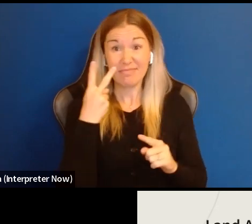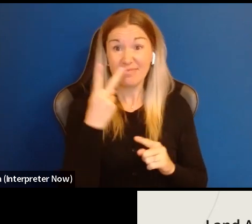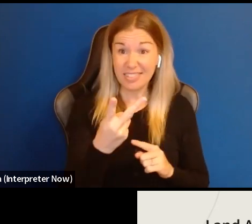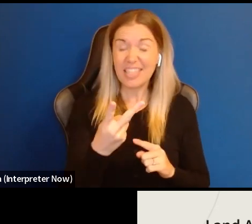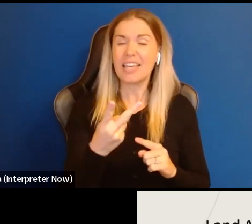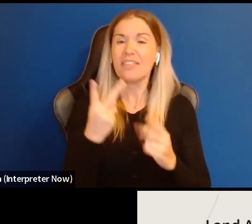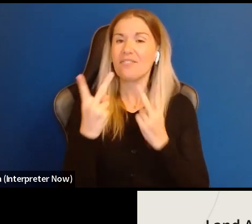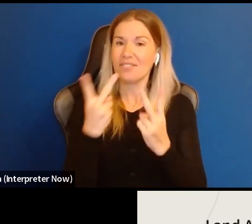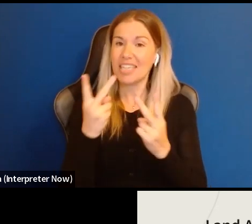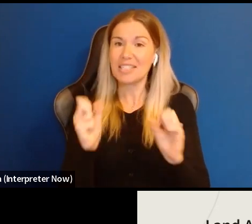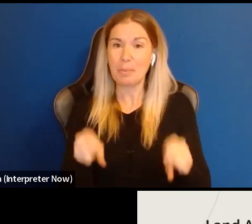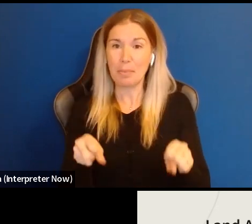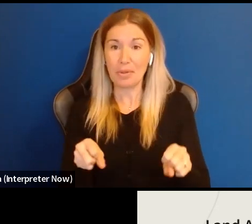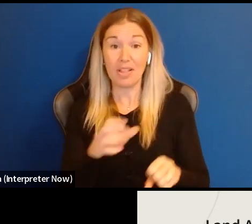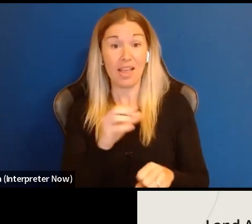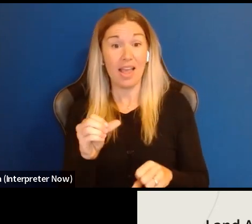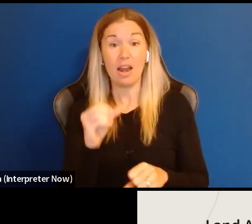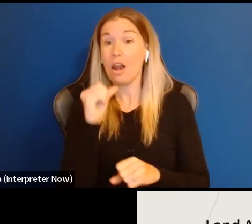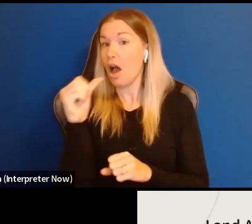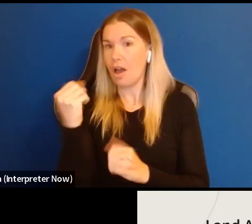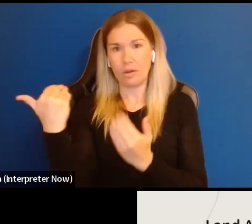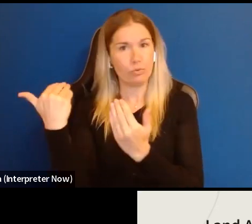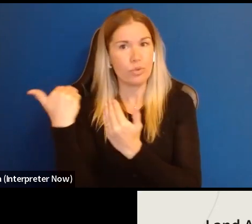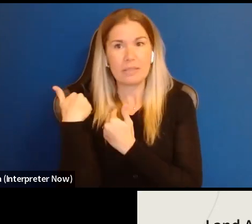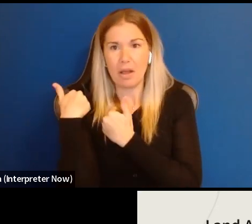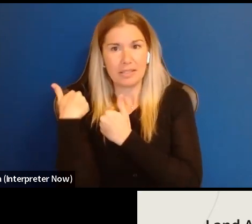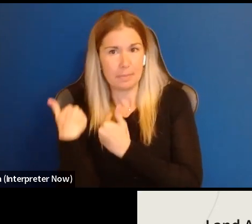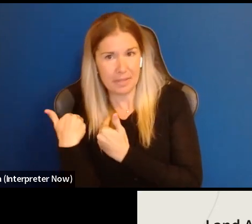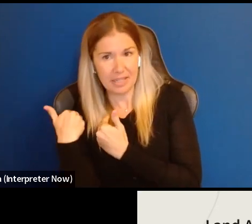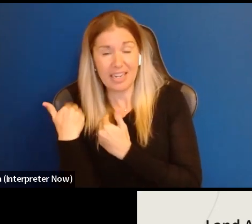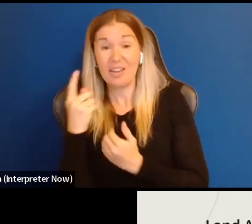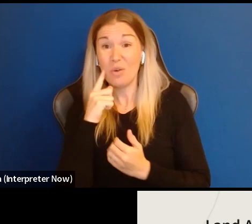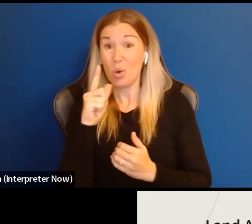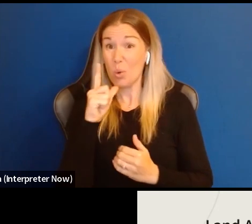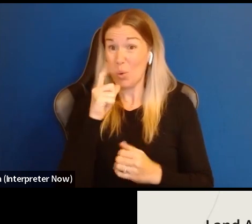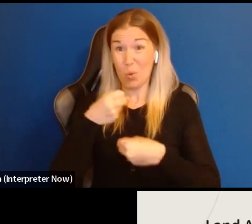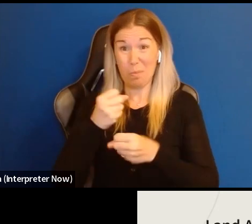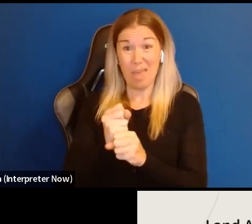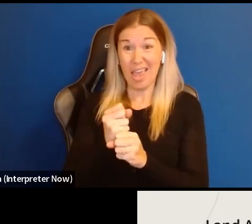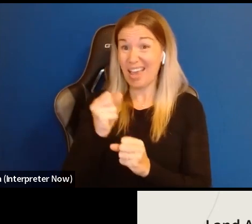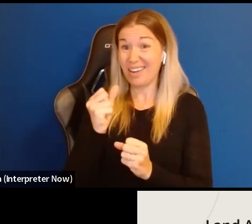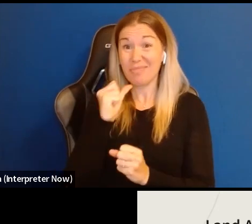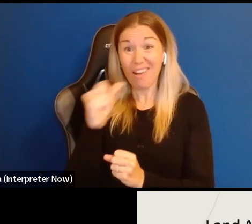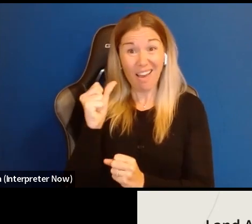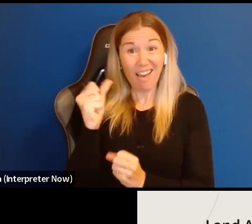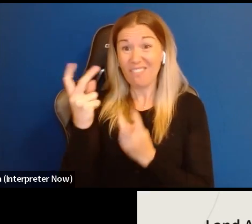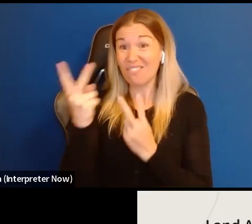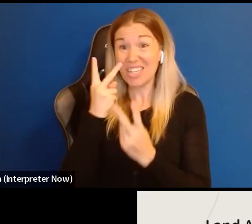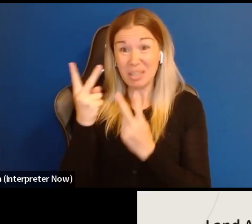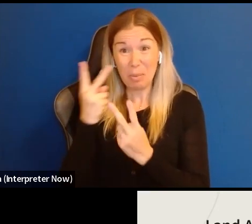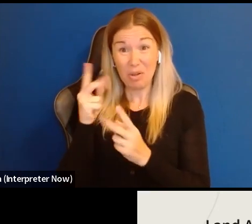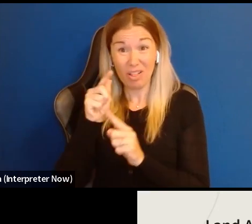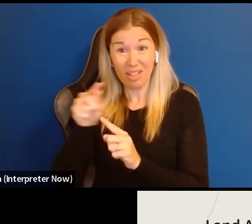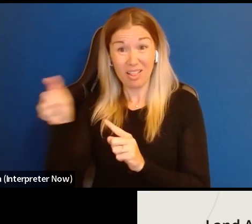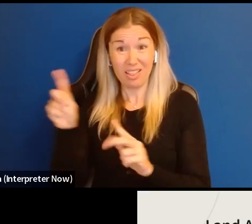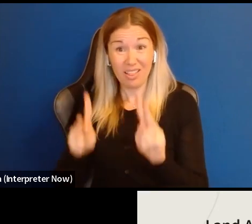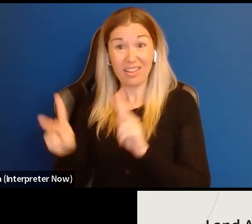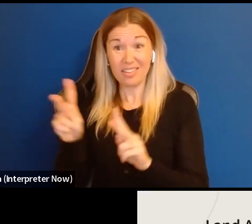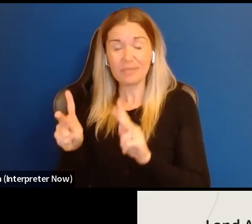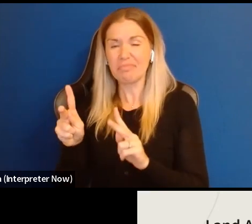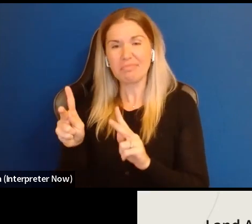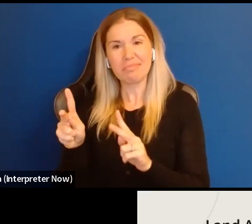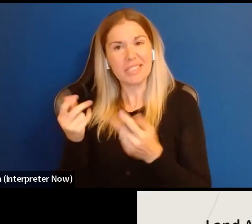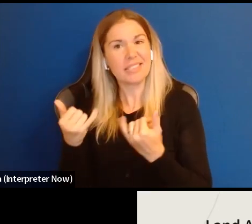believe that it is not the responsibility of those who have been made invisible to remind us that they are still here. Therefore,